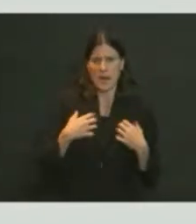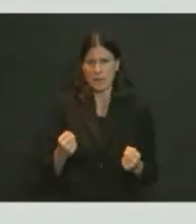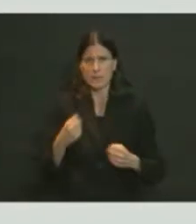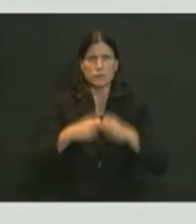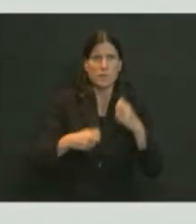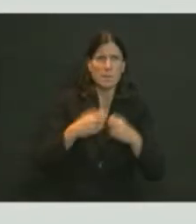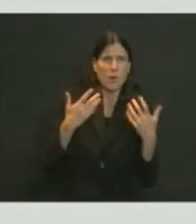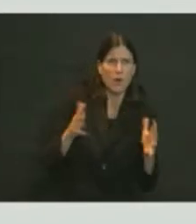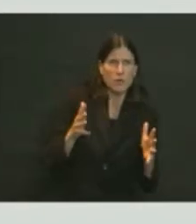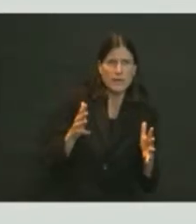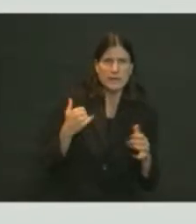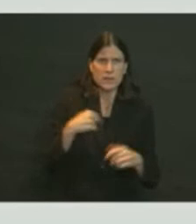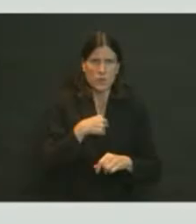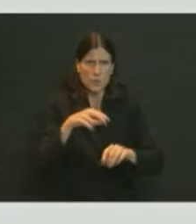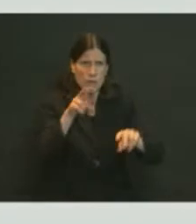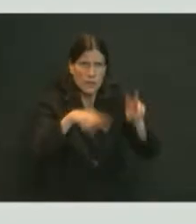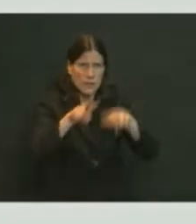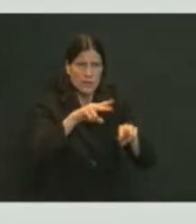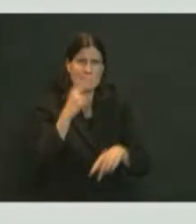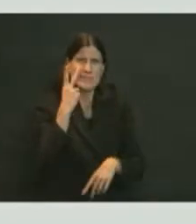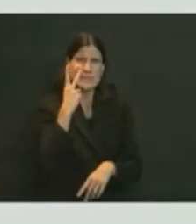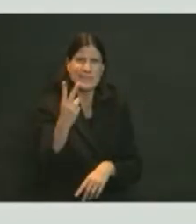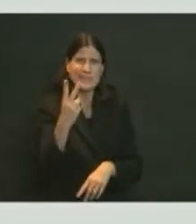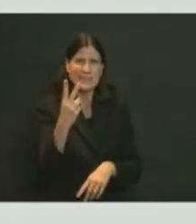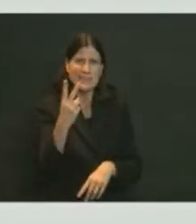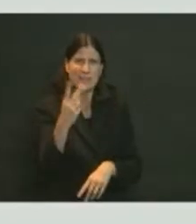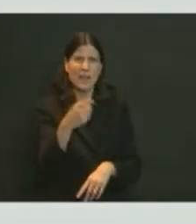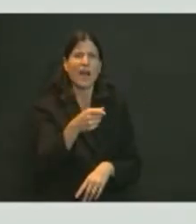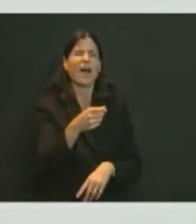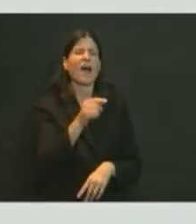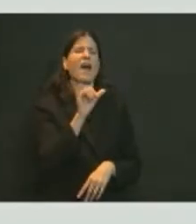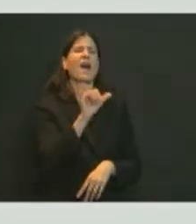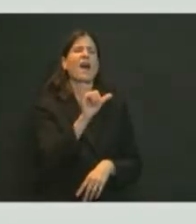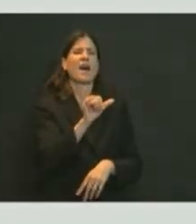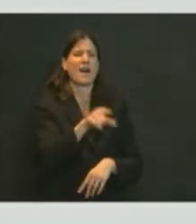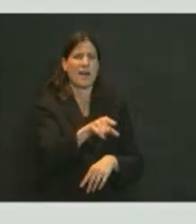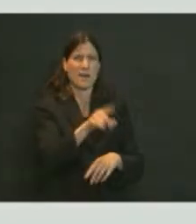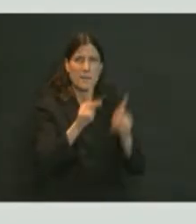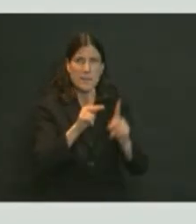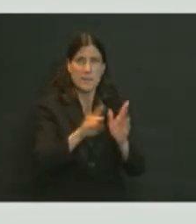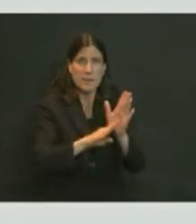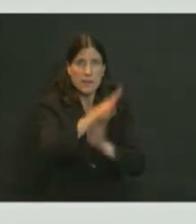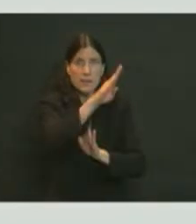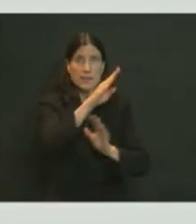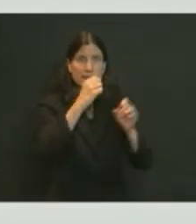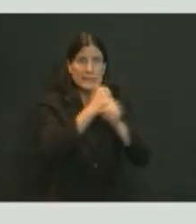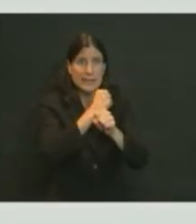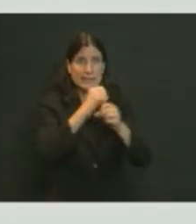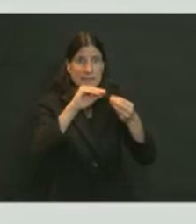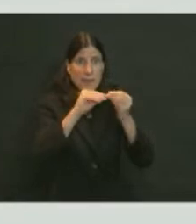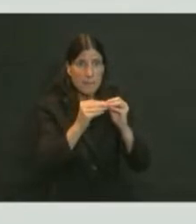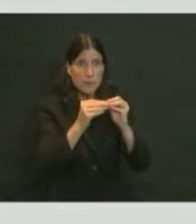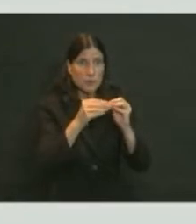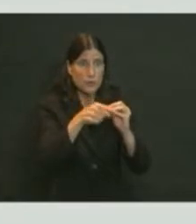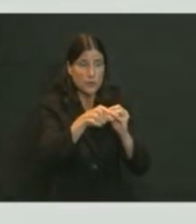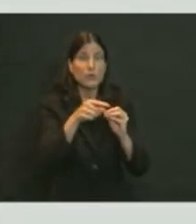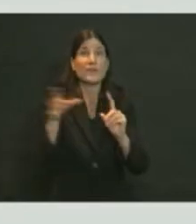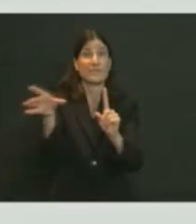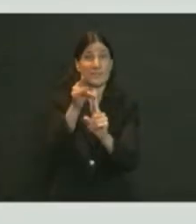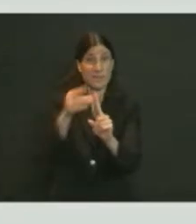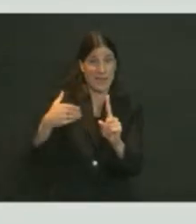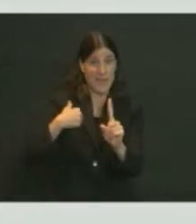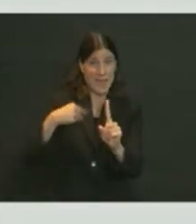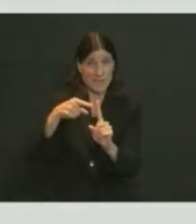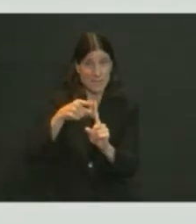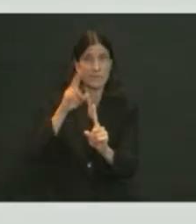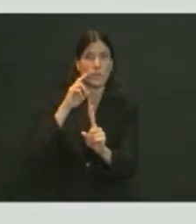contact tracing working? All the systems that we've set up. So I hope that it is